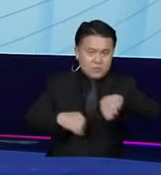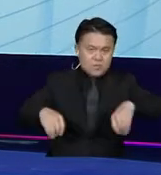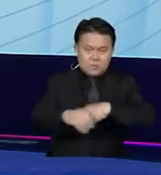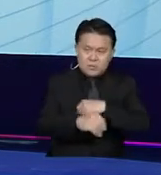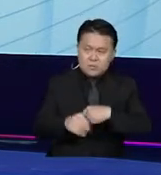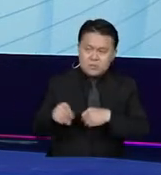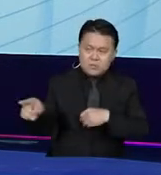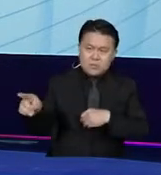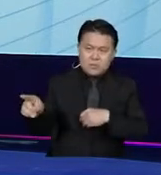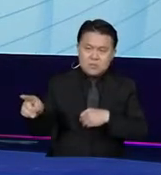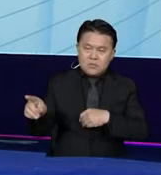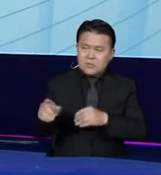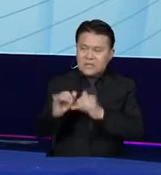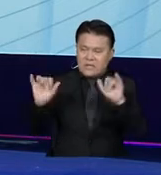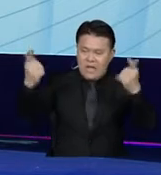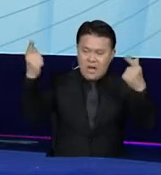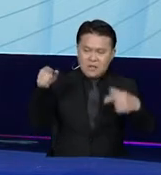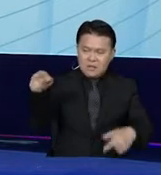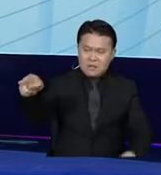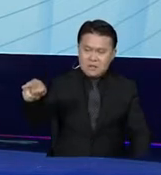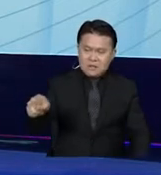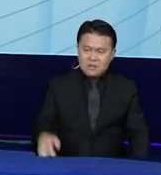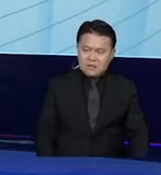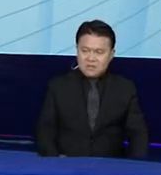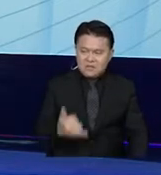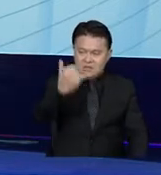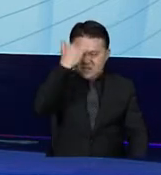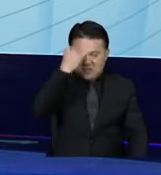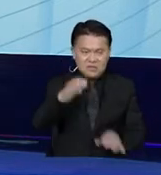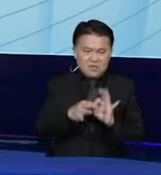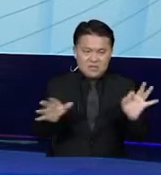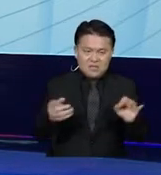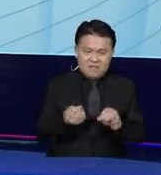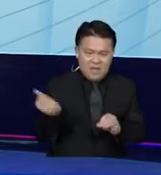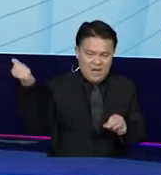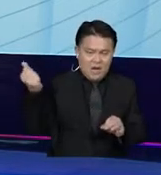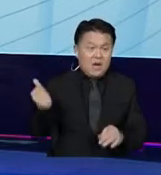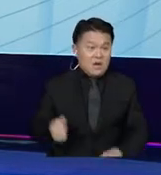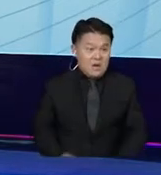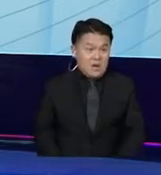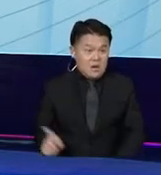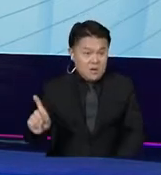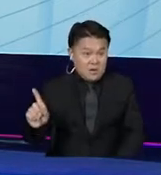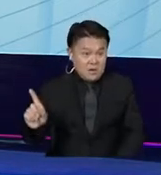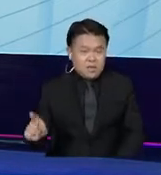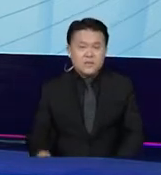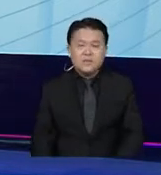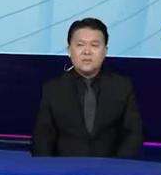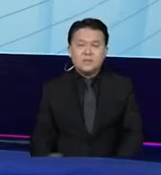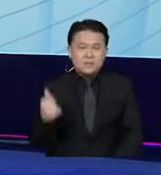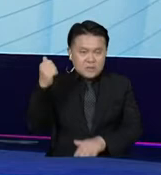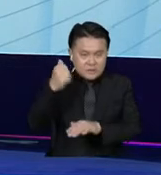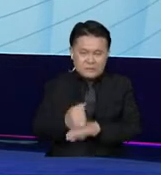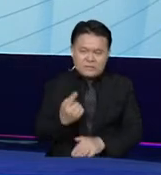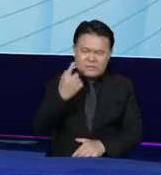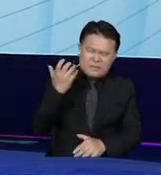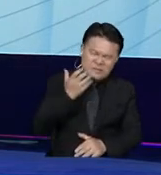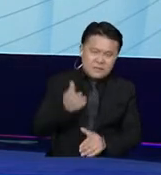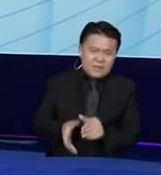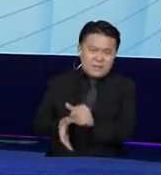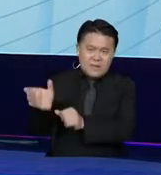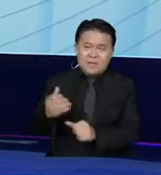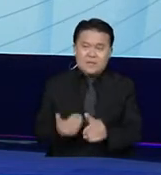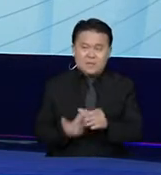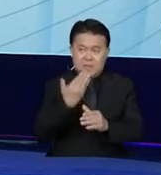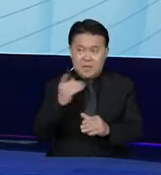minds and we morally exclude them. The worst forms of harm and cruelty follow. What